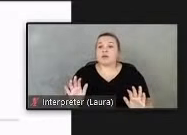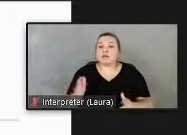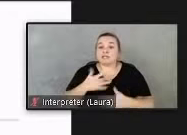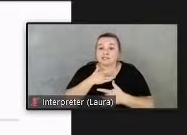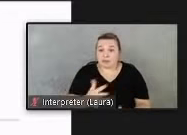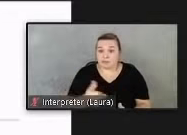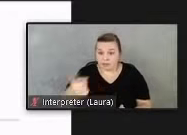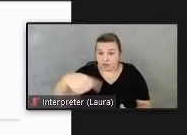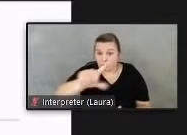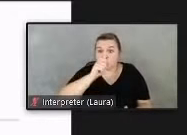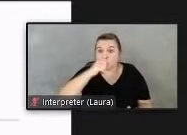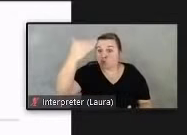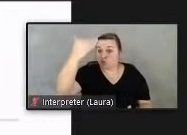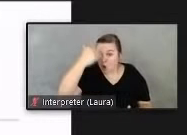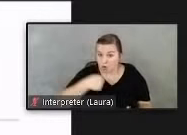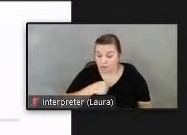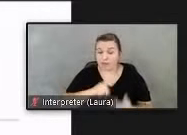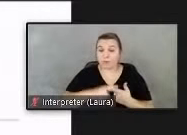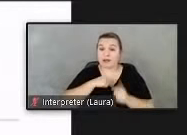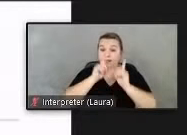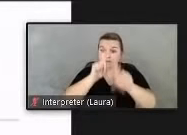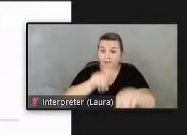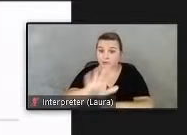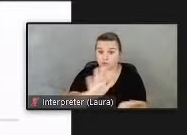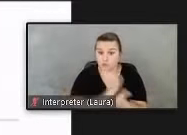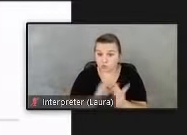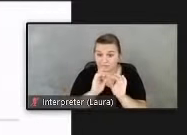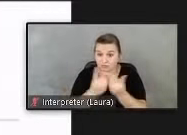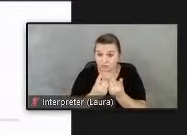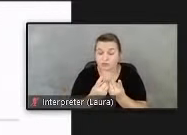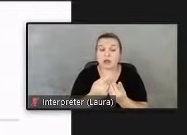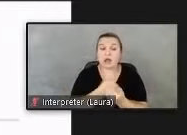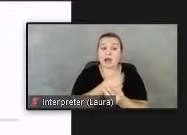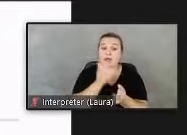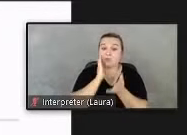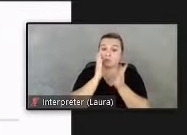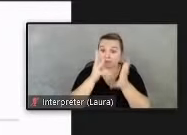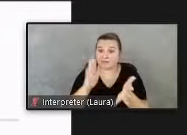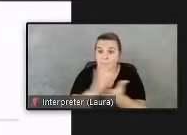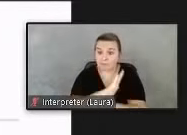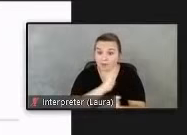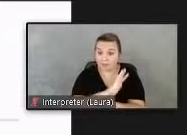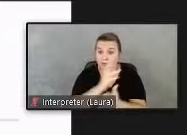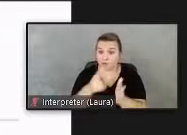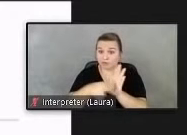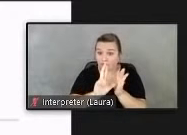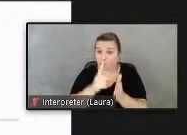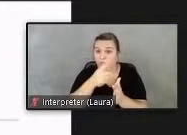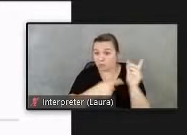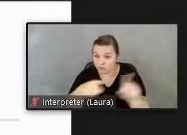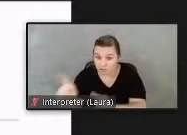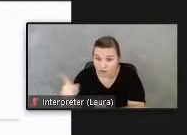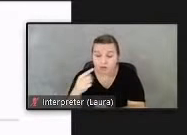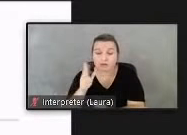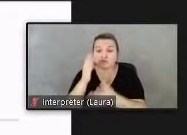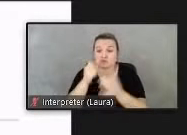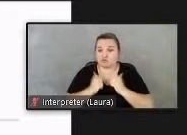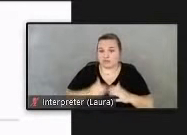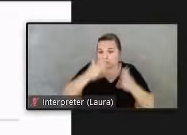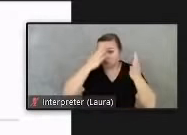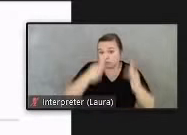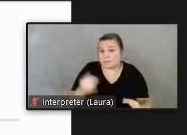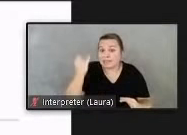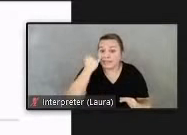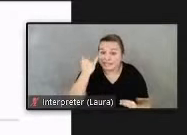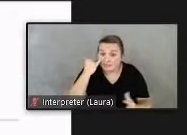know me, when I come to your school district, I come there, we do a paper review of what's going on and try to determine whether